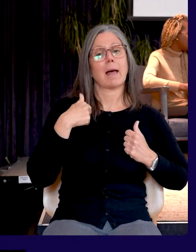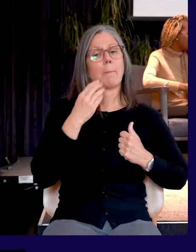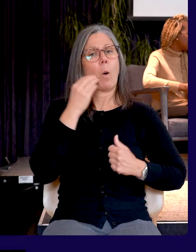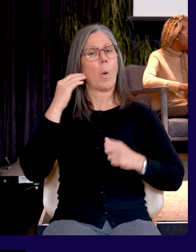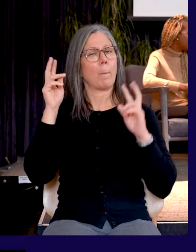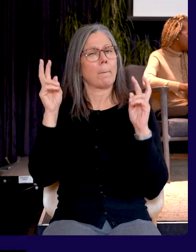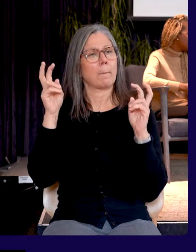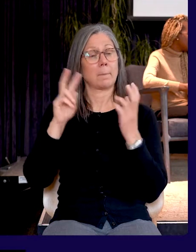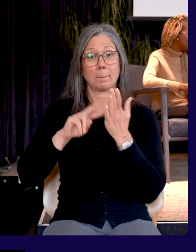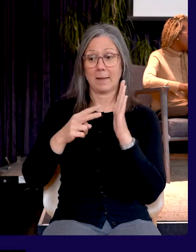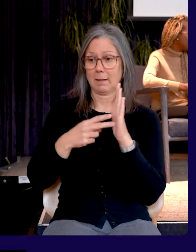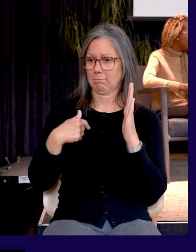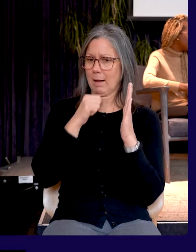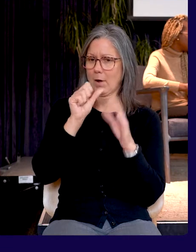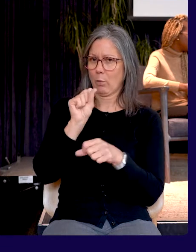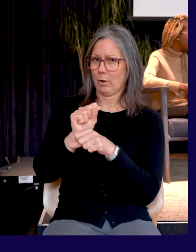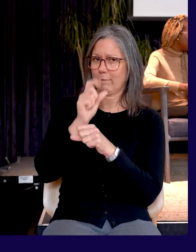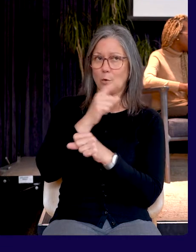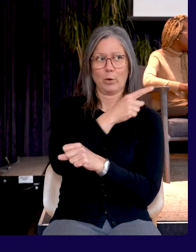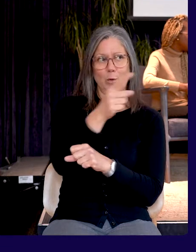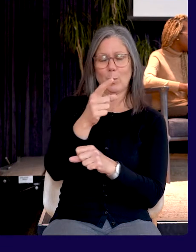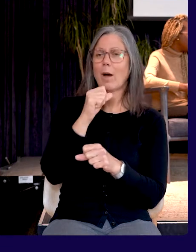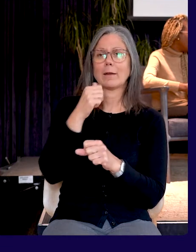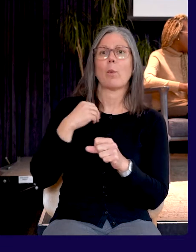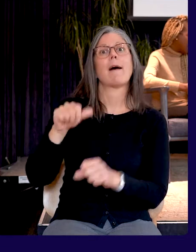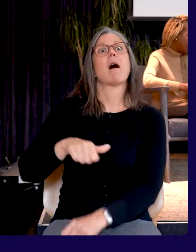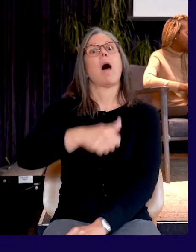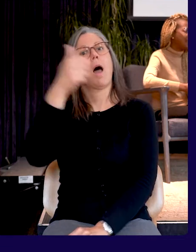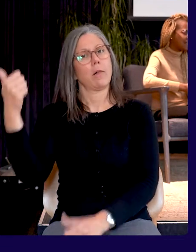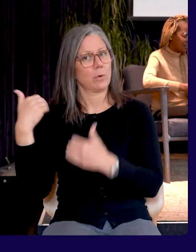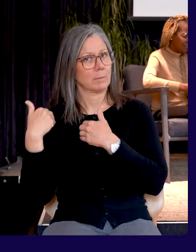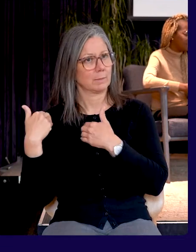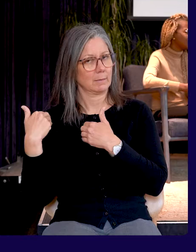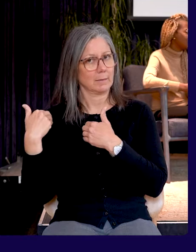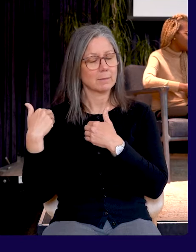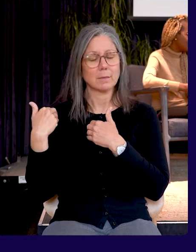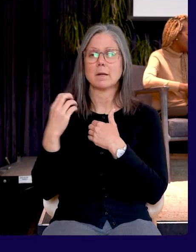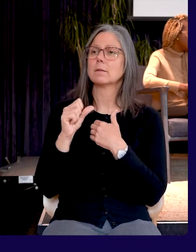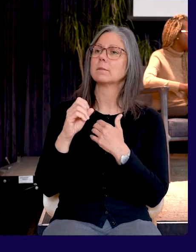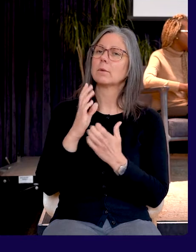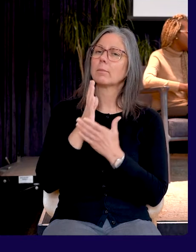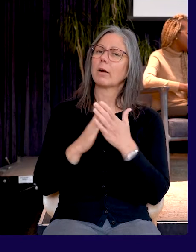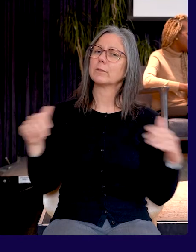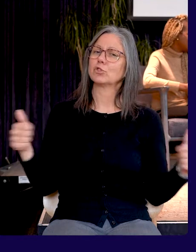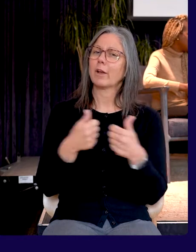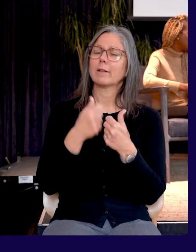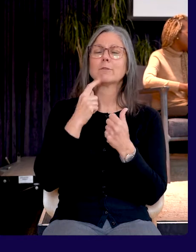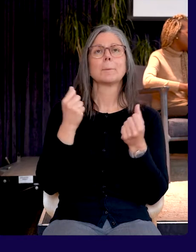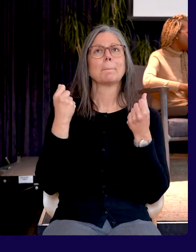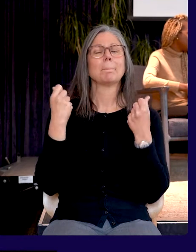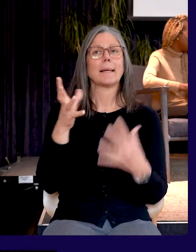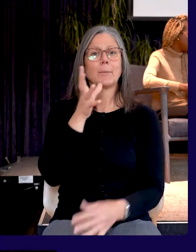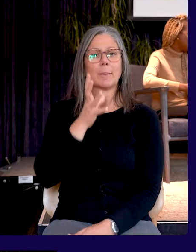home doesn't mean that when I'm not working for you, I don't have a ton of work to do. And so part of the challenge for a lot